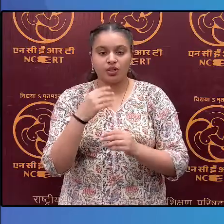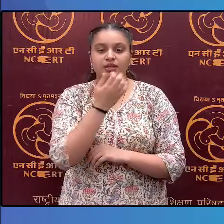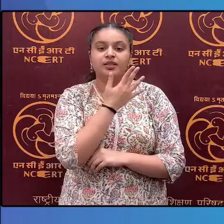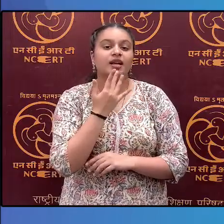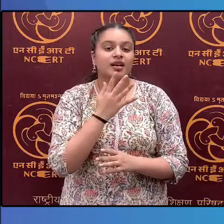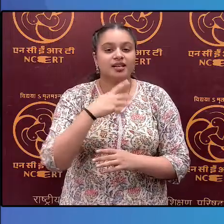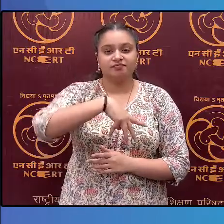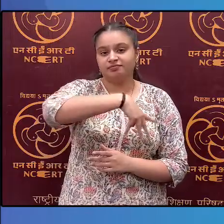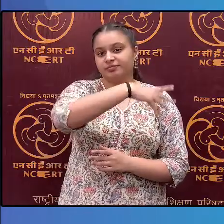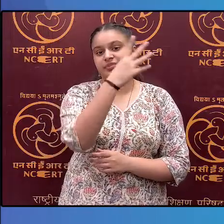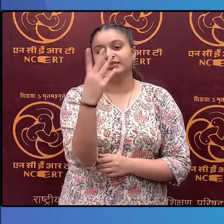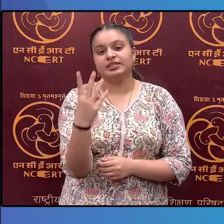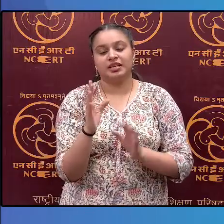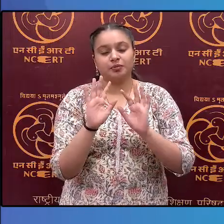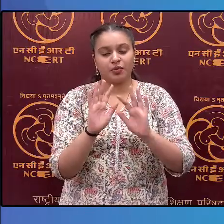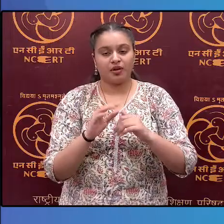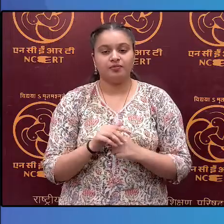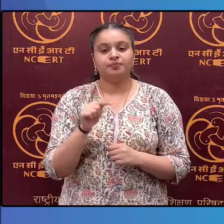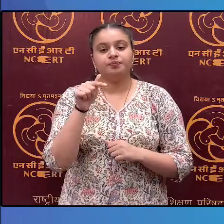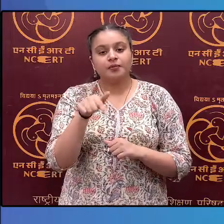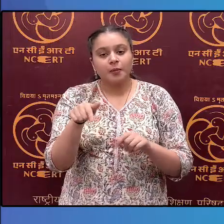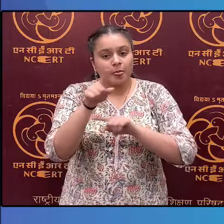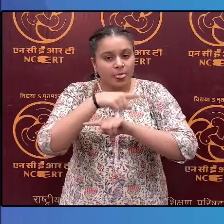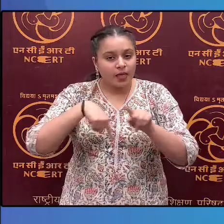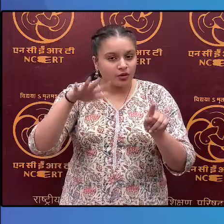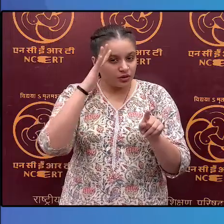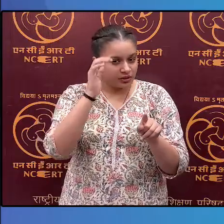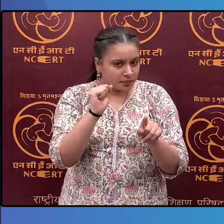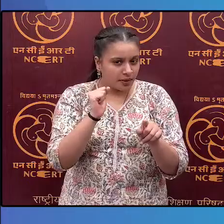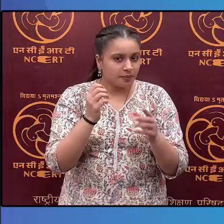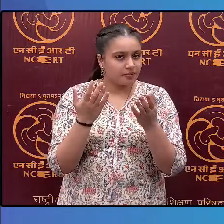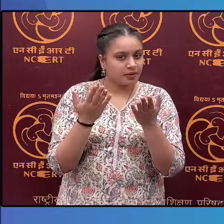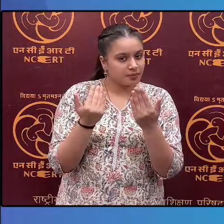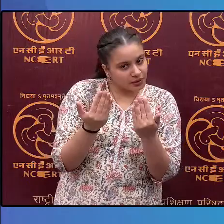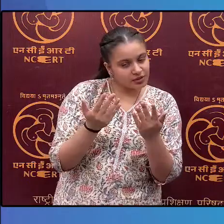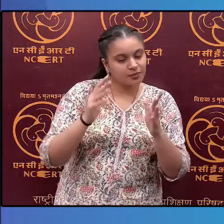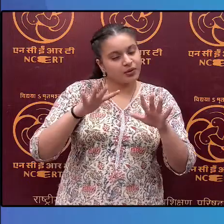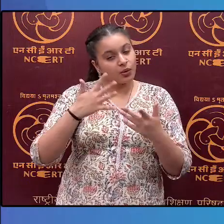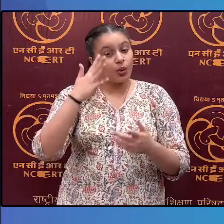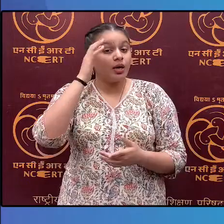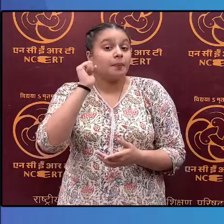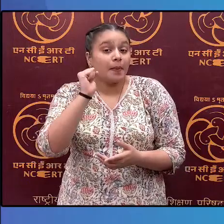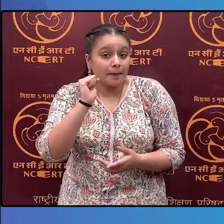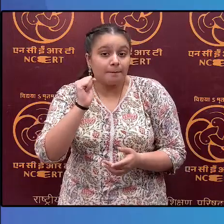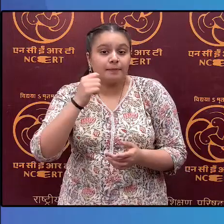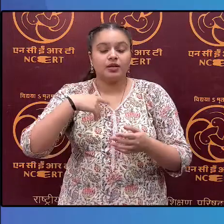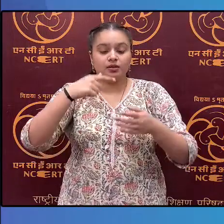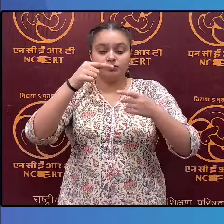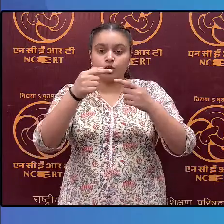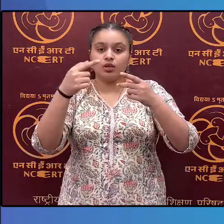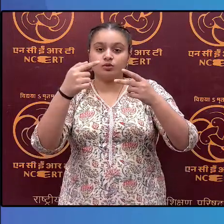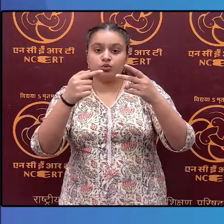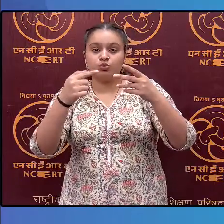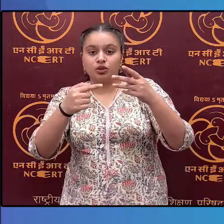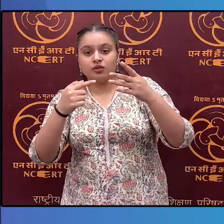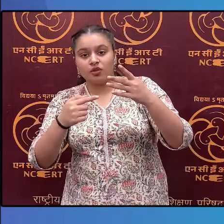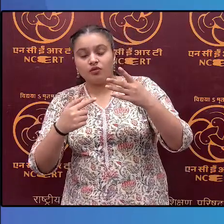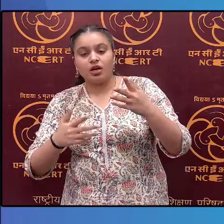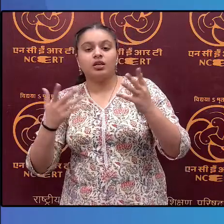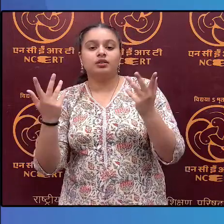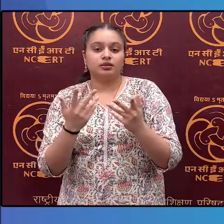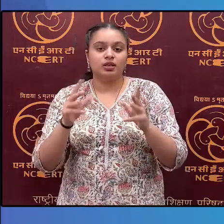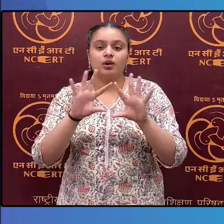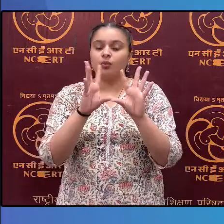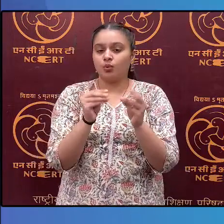your rainbow. So that's how you can learn and you can remember what are the sequence and what is the sequence of the colors